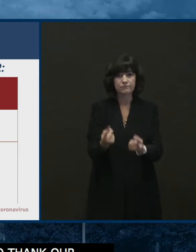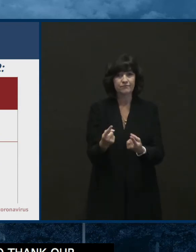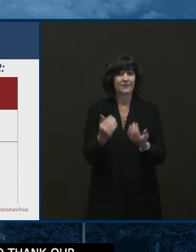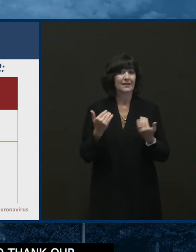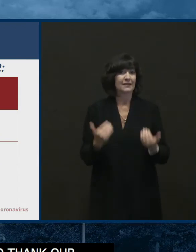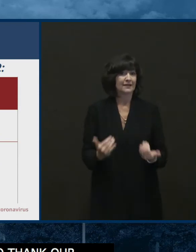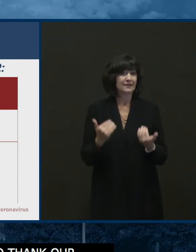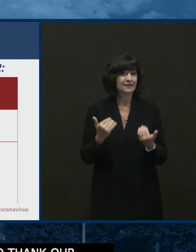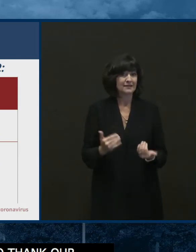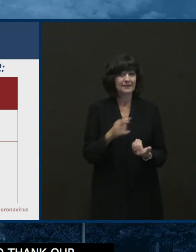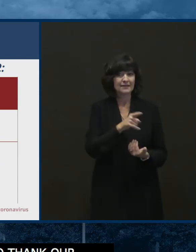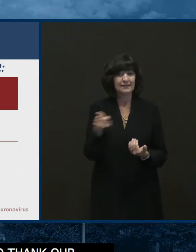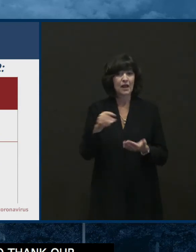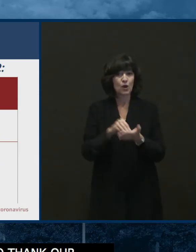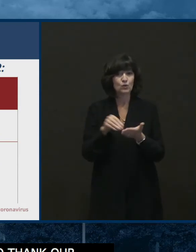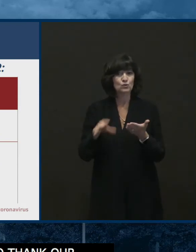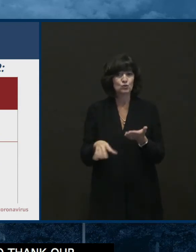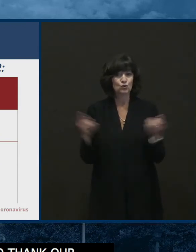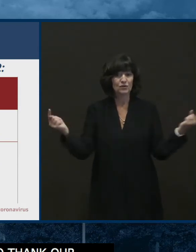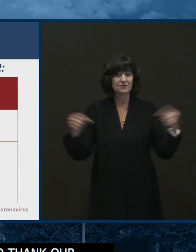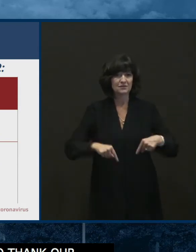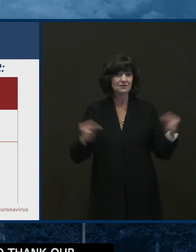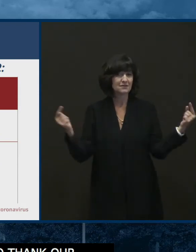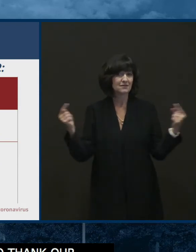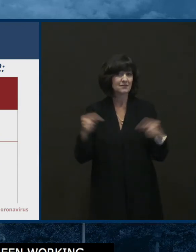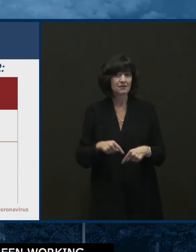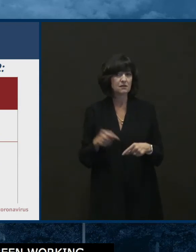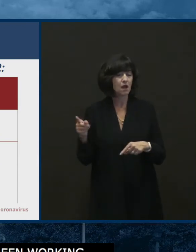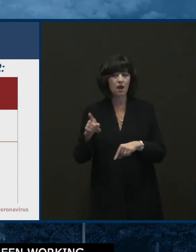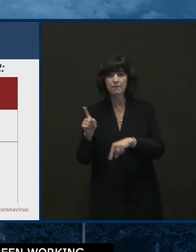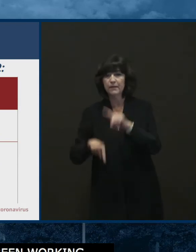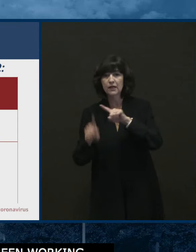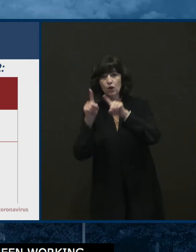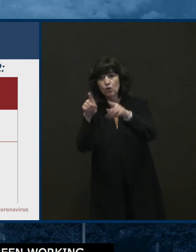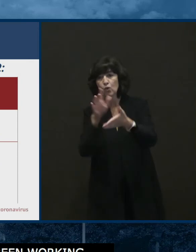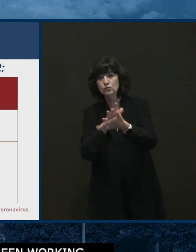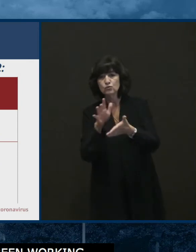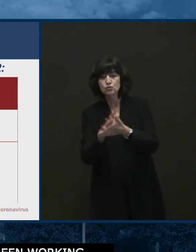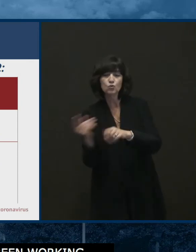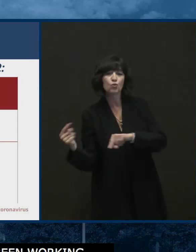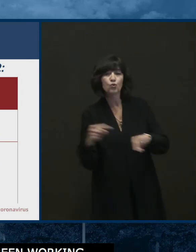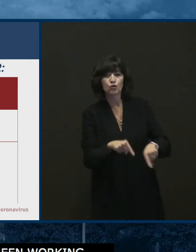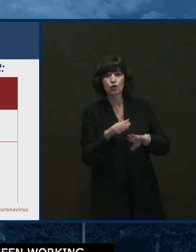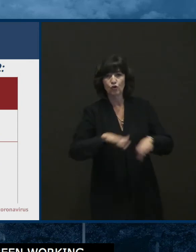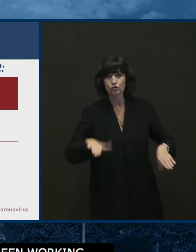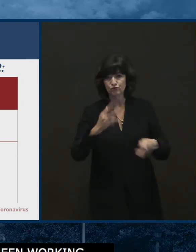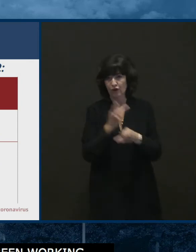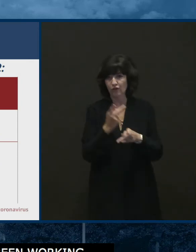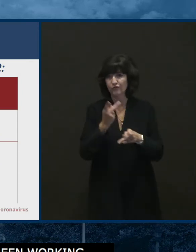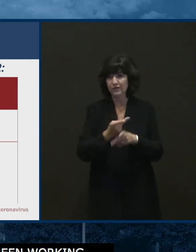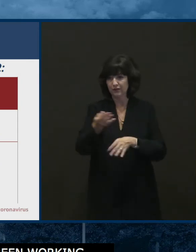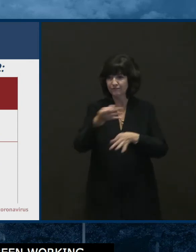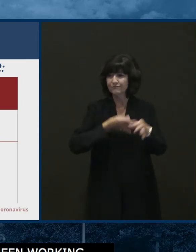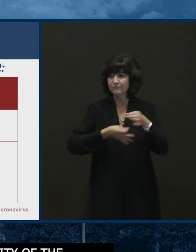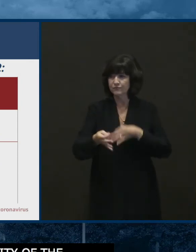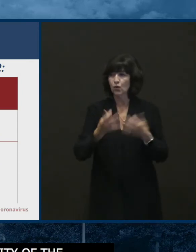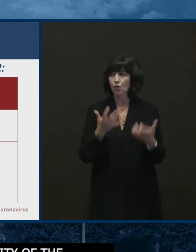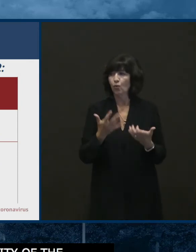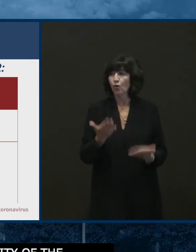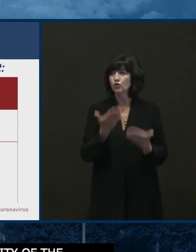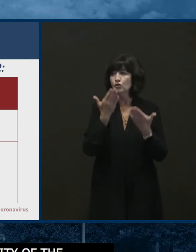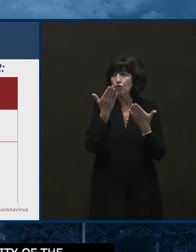aren't in school to help them through this pandemic challenge and to offer safe learning environments for our students, which